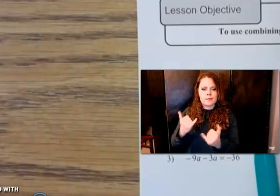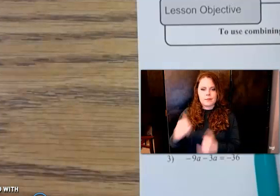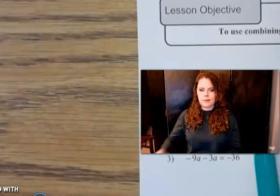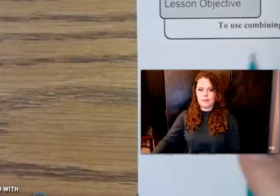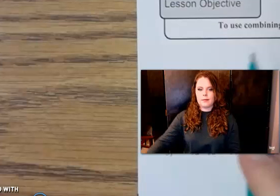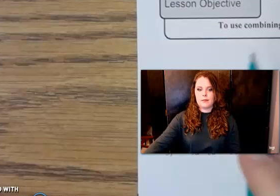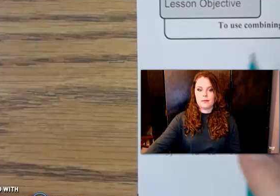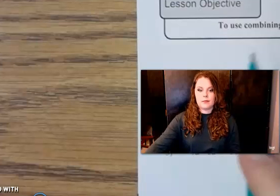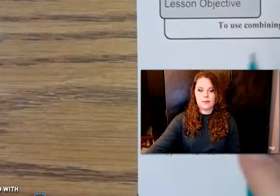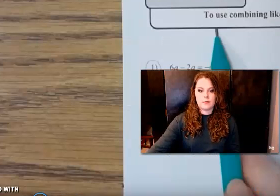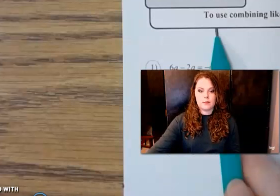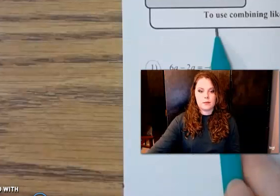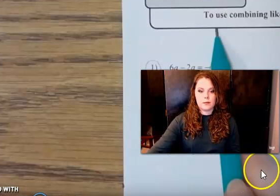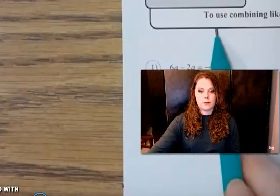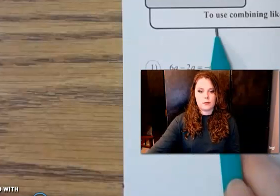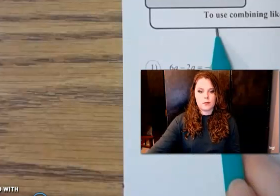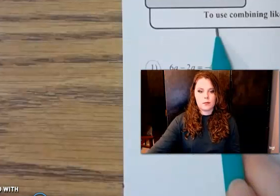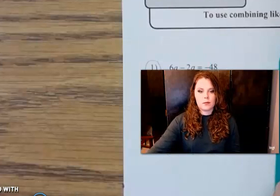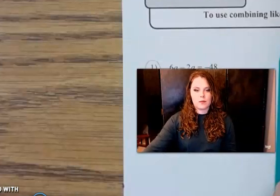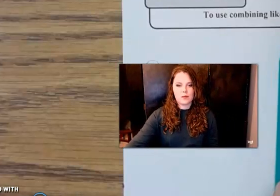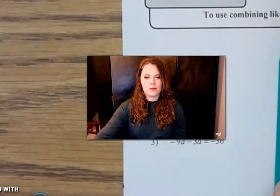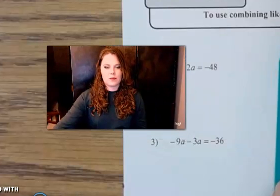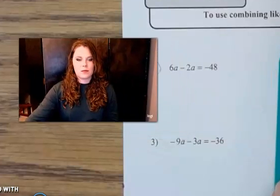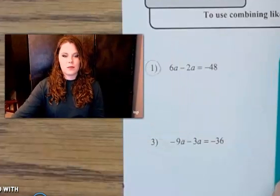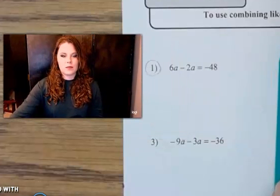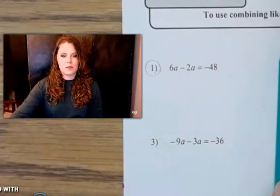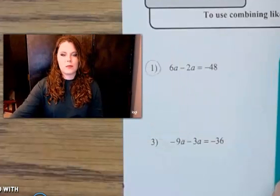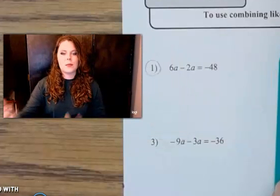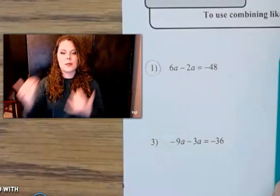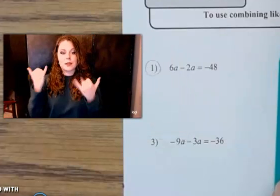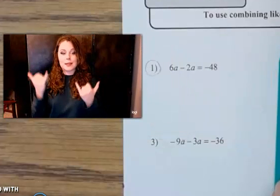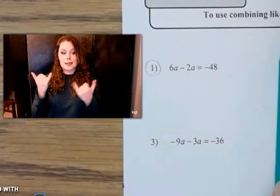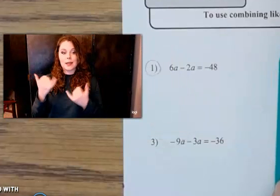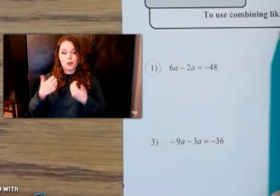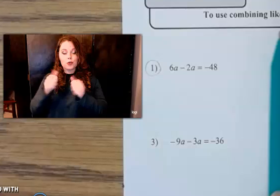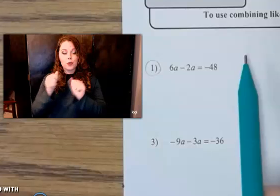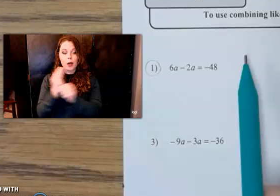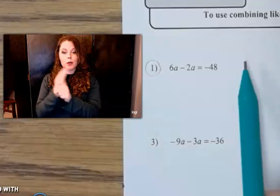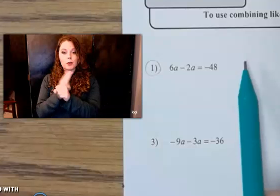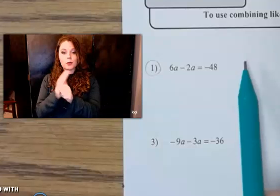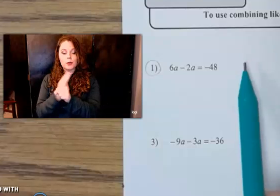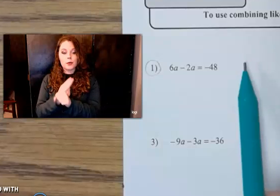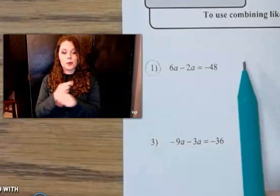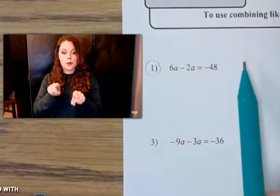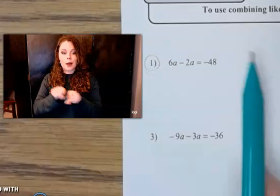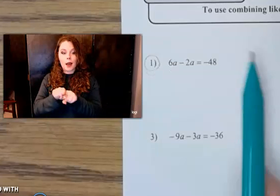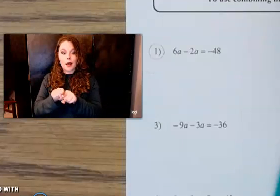Your objective today is to basically use combining like terms to solve these equations, and they are going to be two